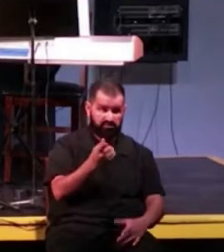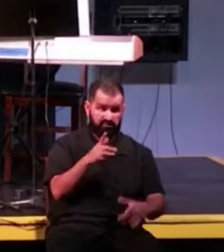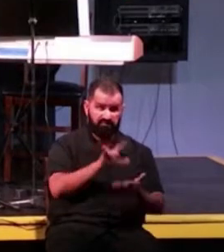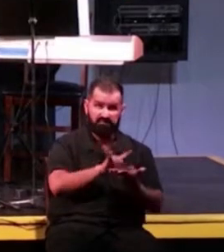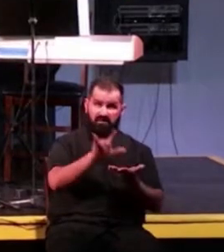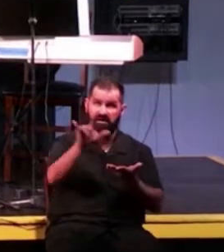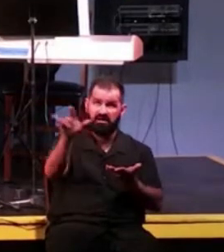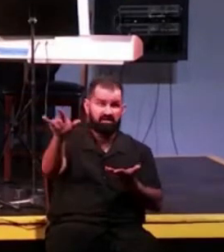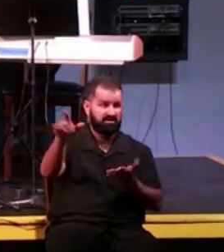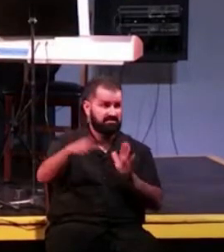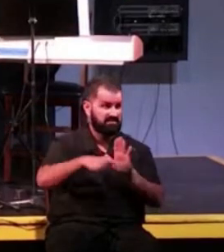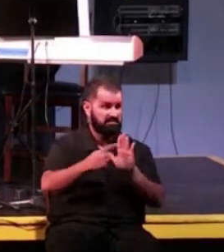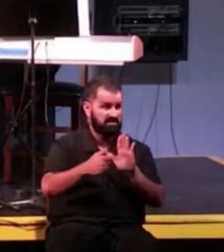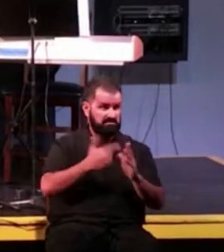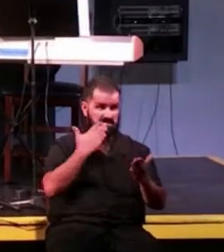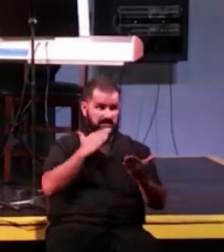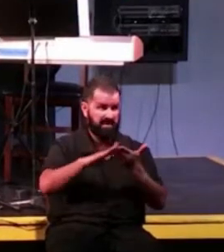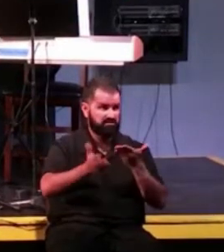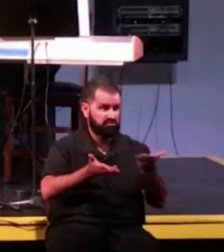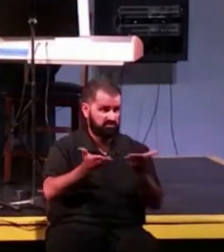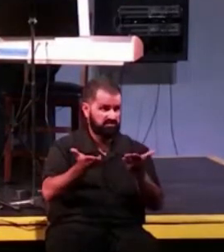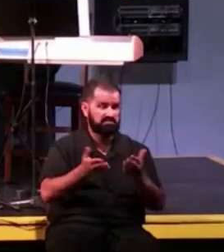pleasant. Trust me.